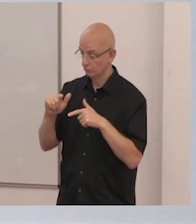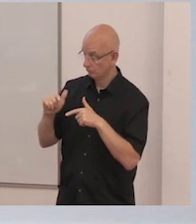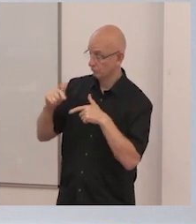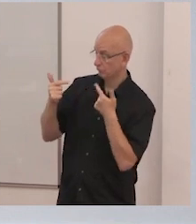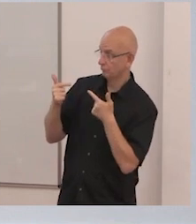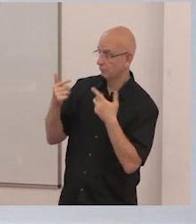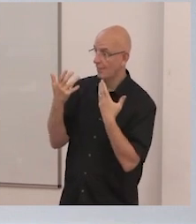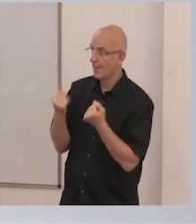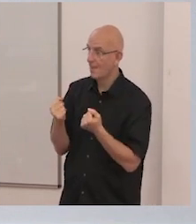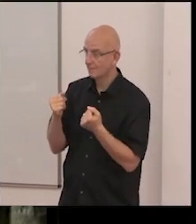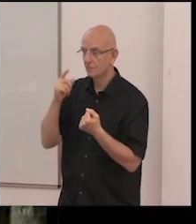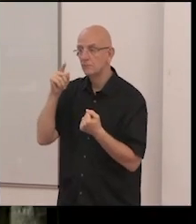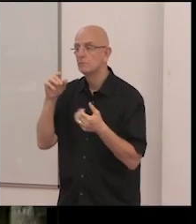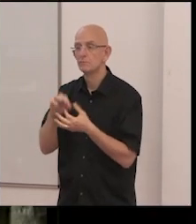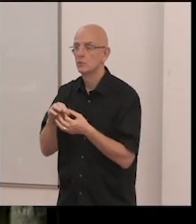into the Q&A session.